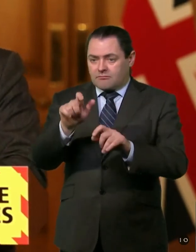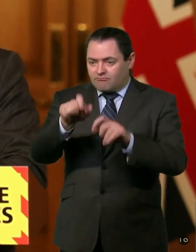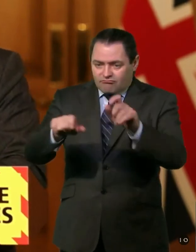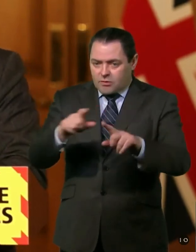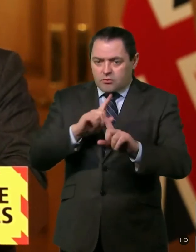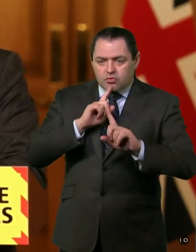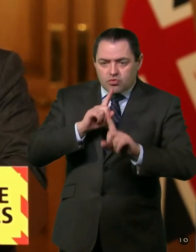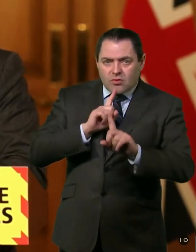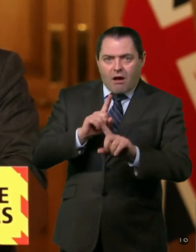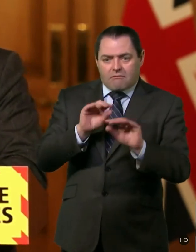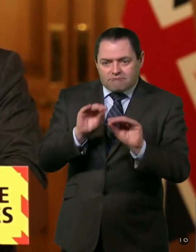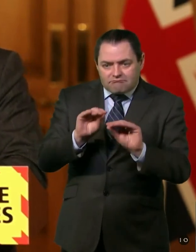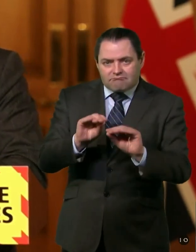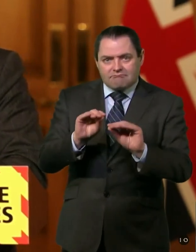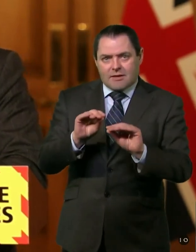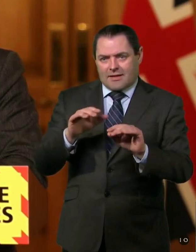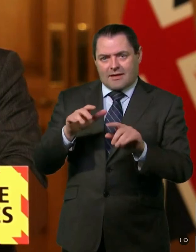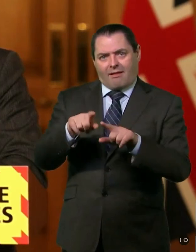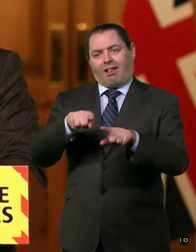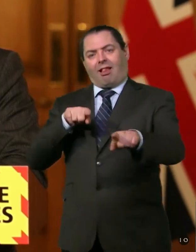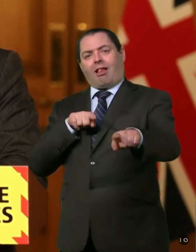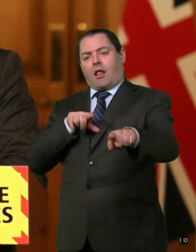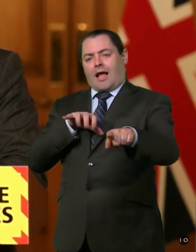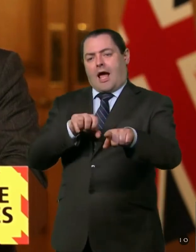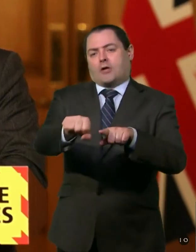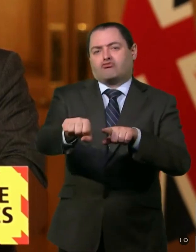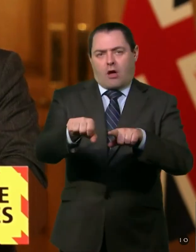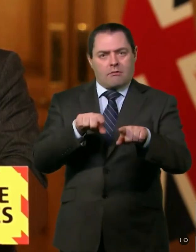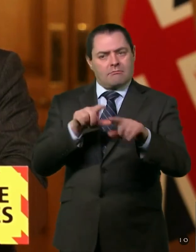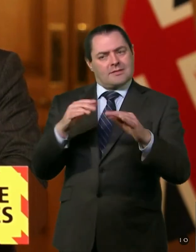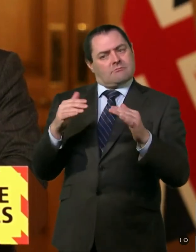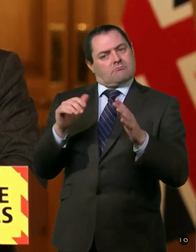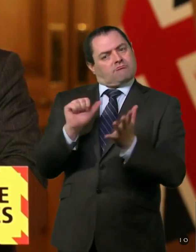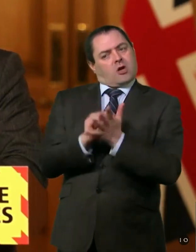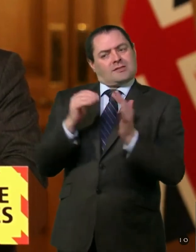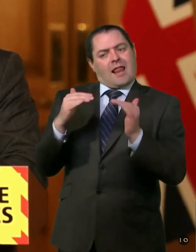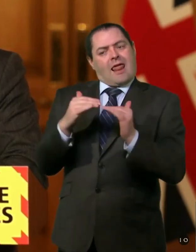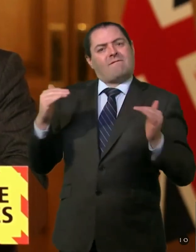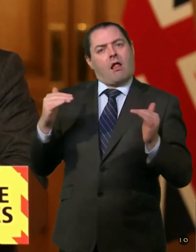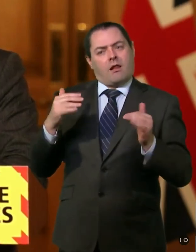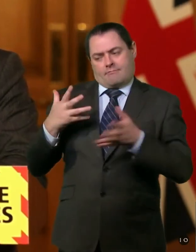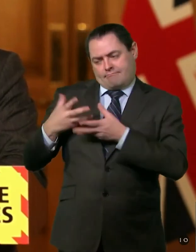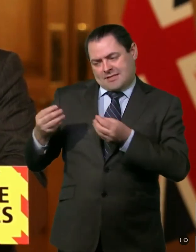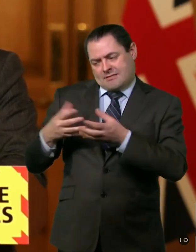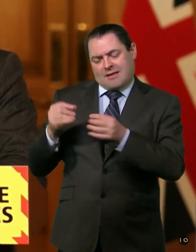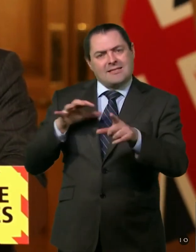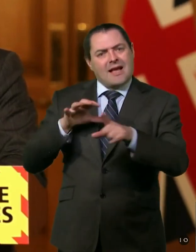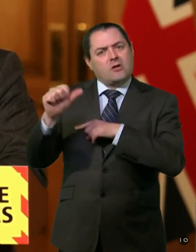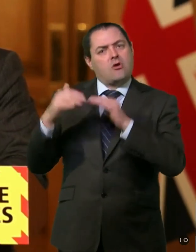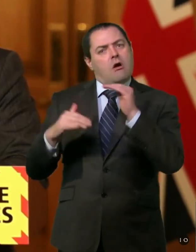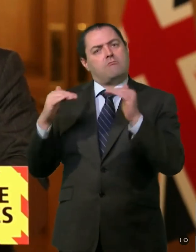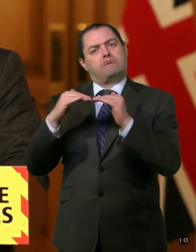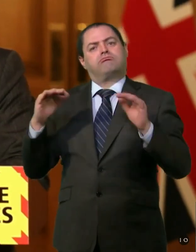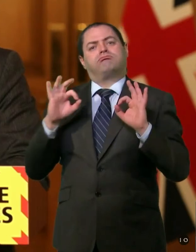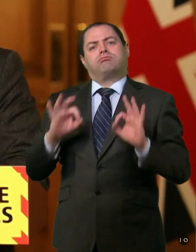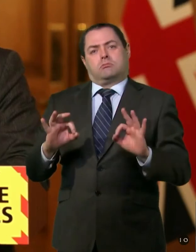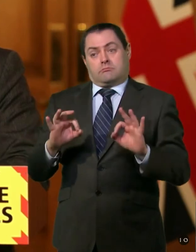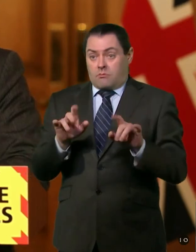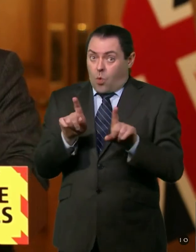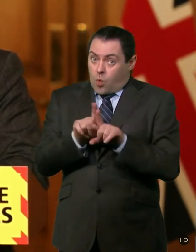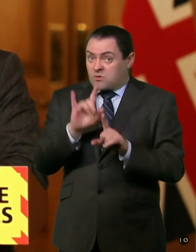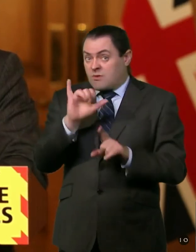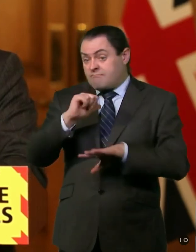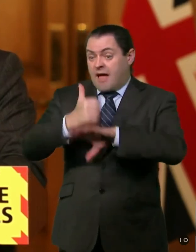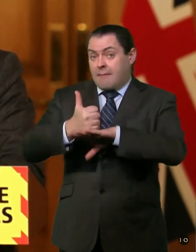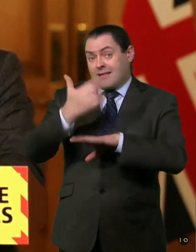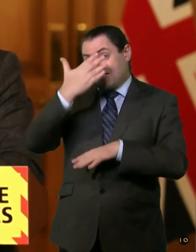develop, wherever appropriate, specific initiatives for summer schools, as well as a COVID